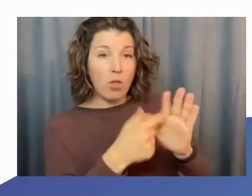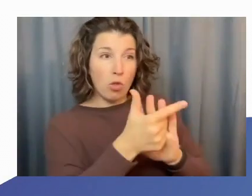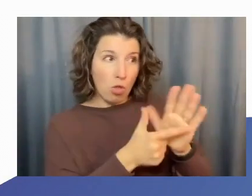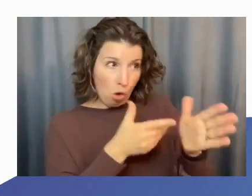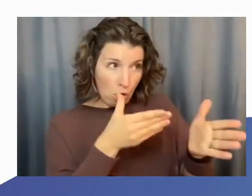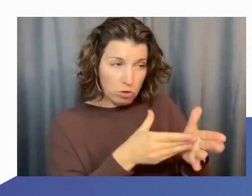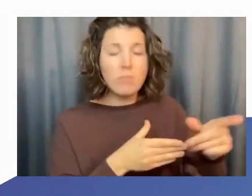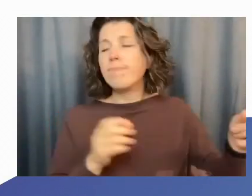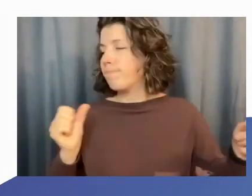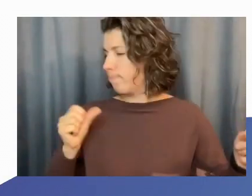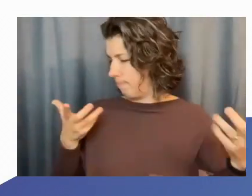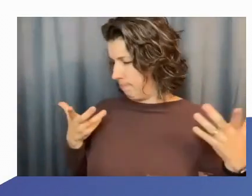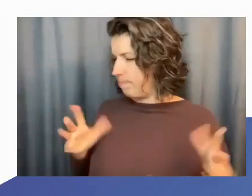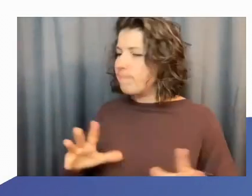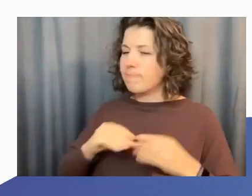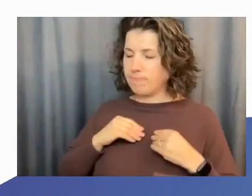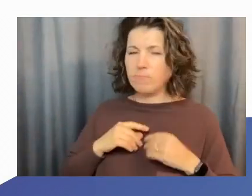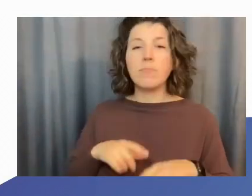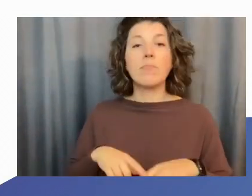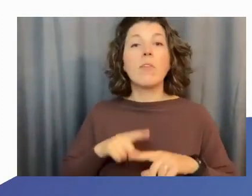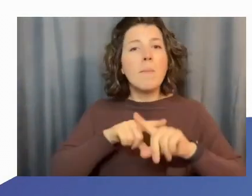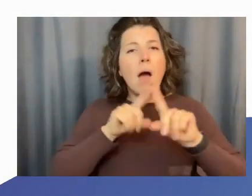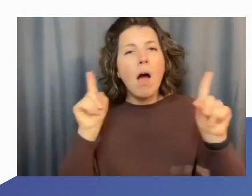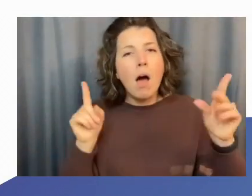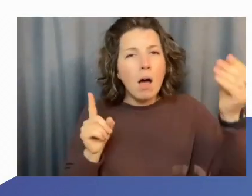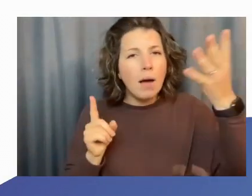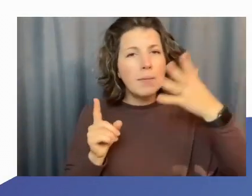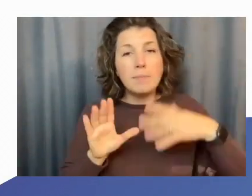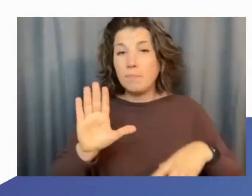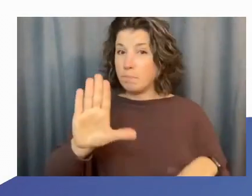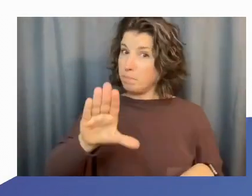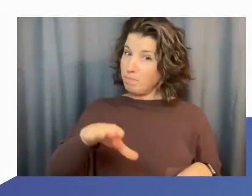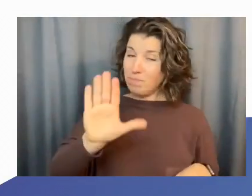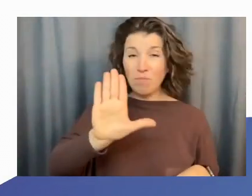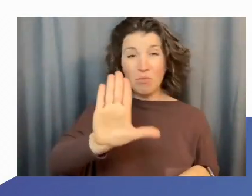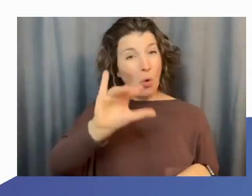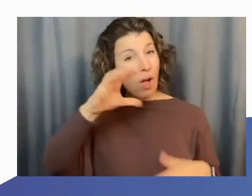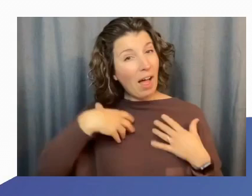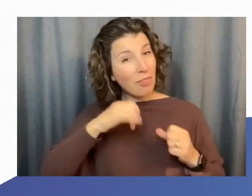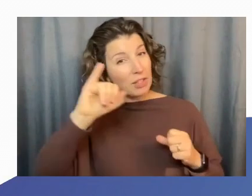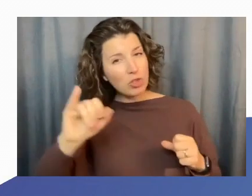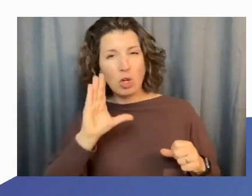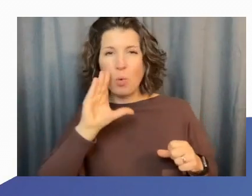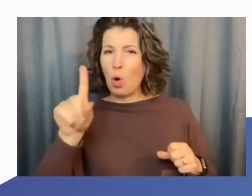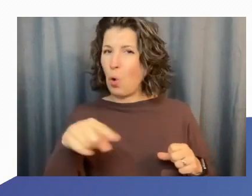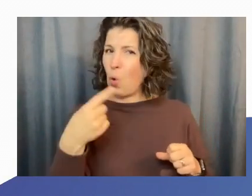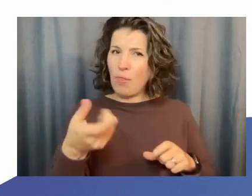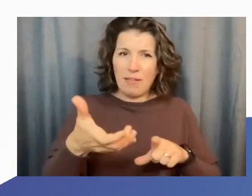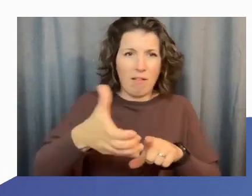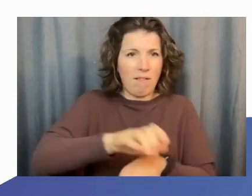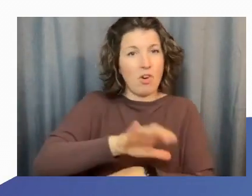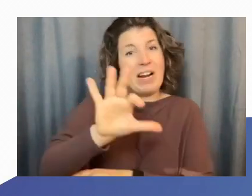had. However, they informed me my health insurance only covered 90